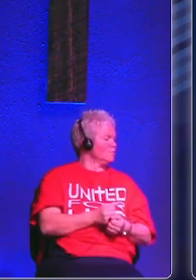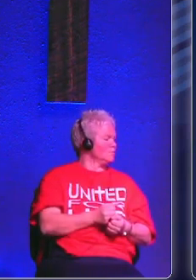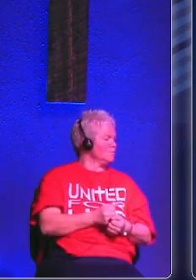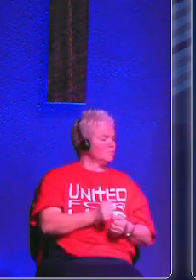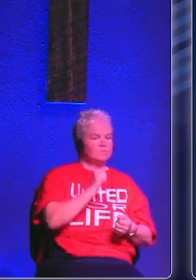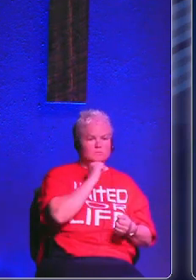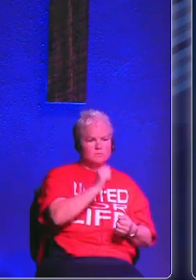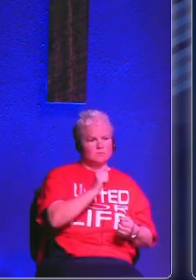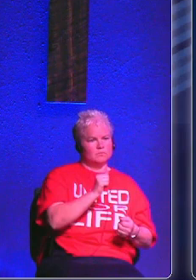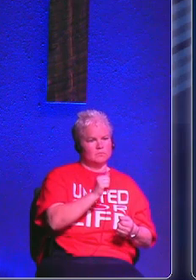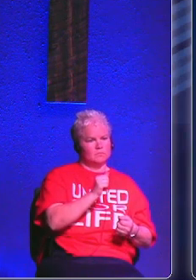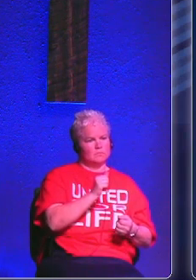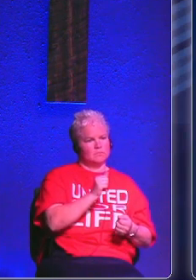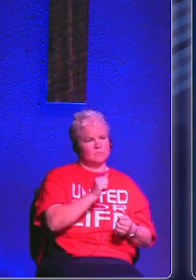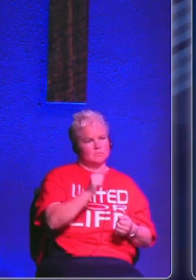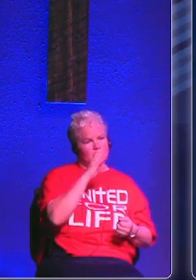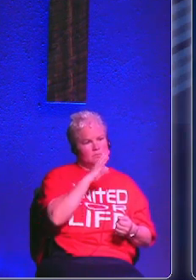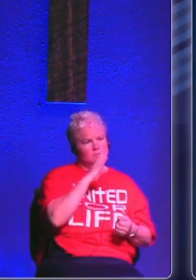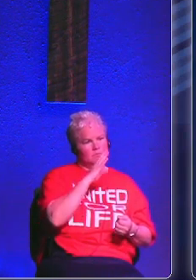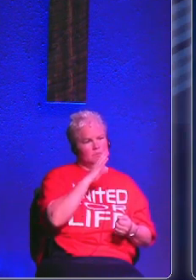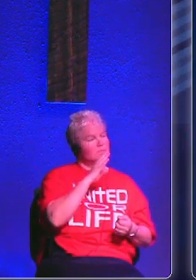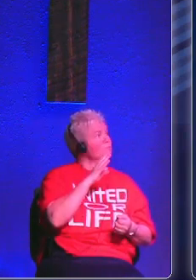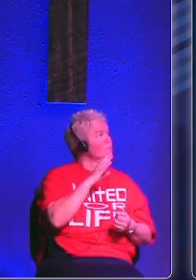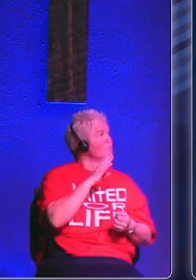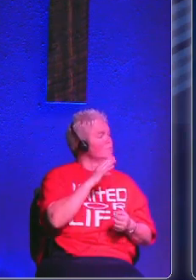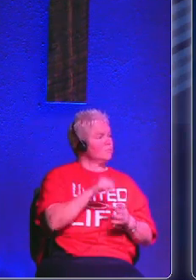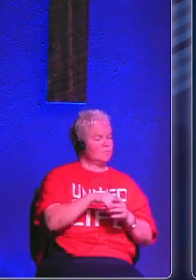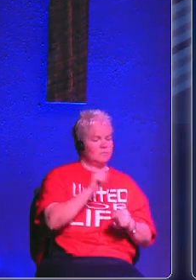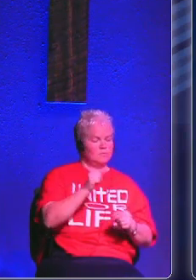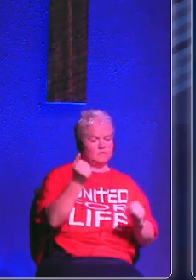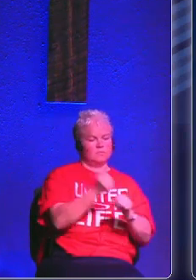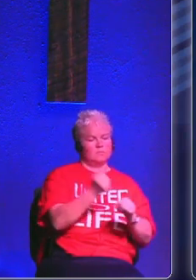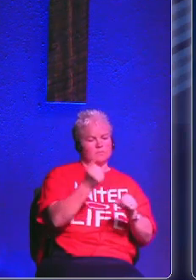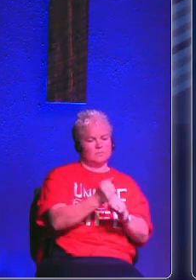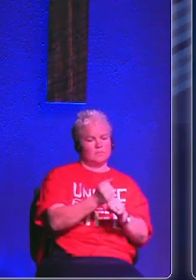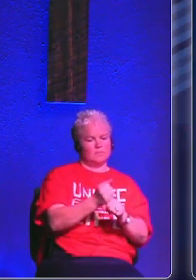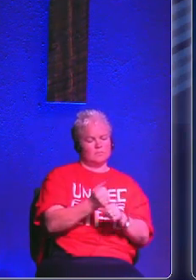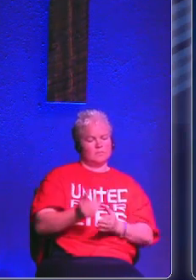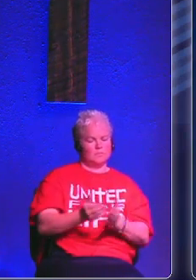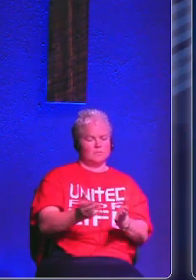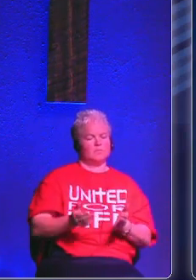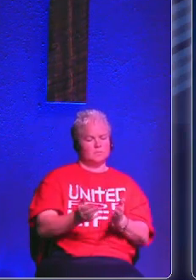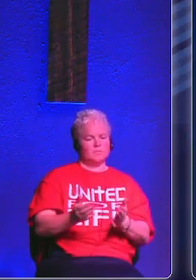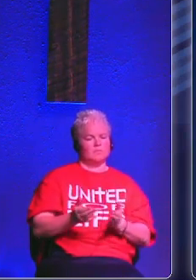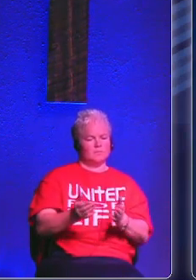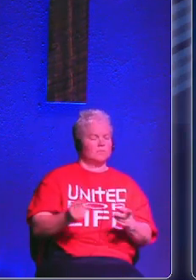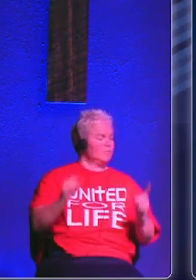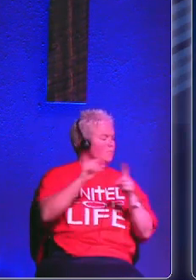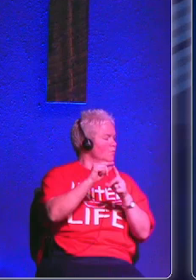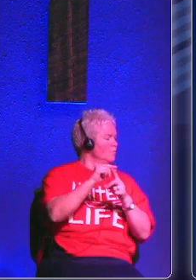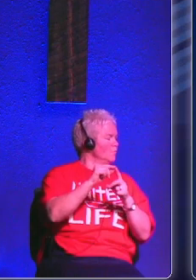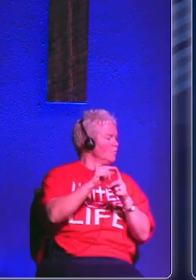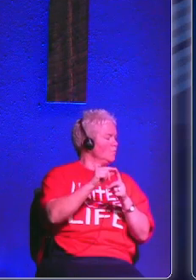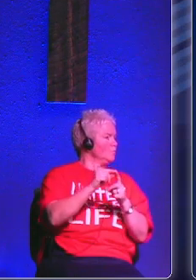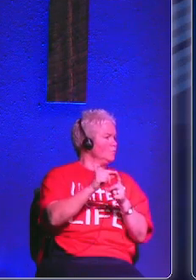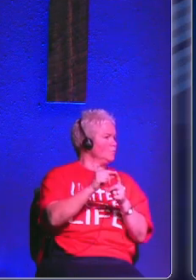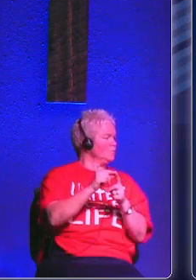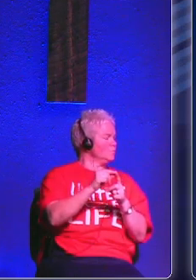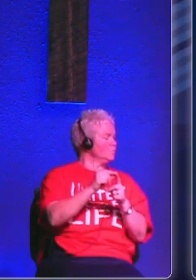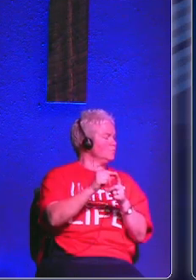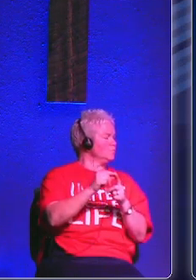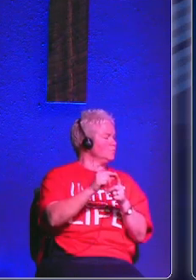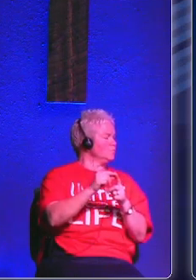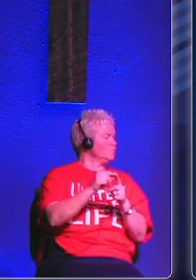verses, not just to speak them out, but to make ourselves available to the words that are being spoken here.